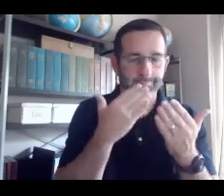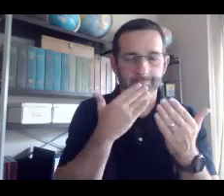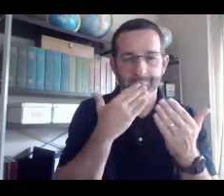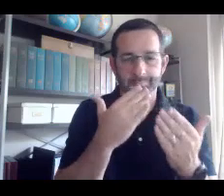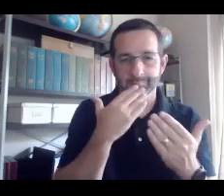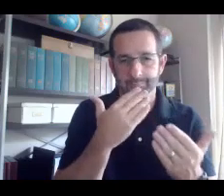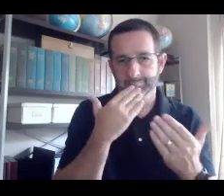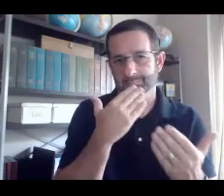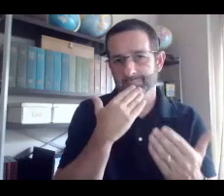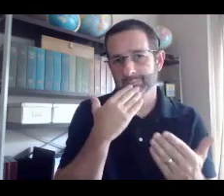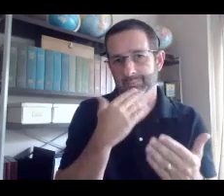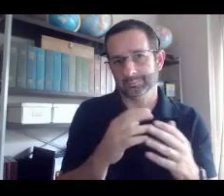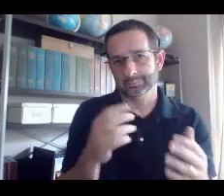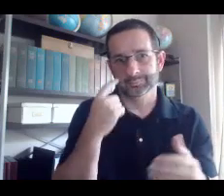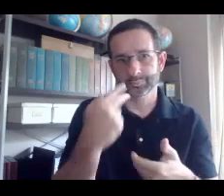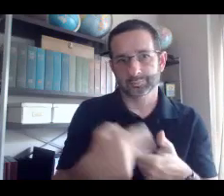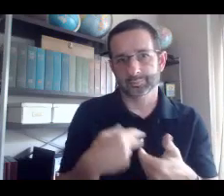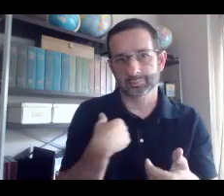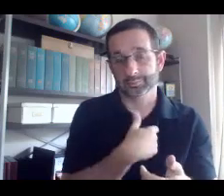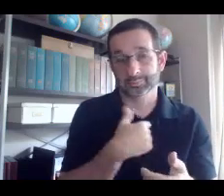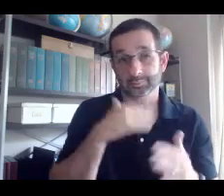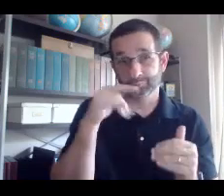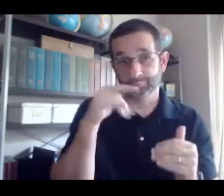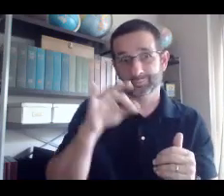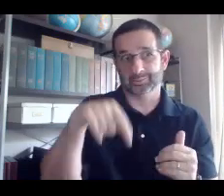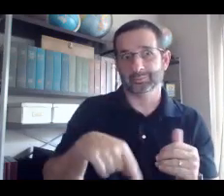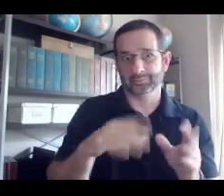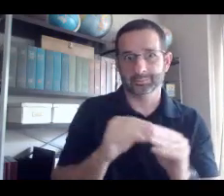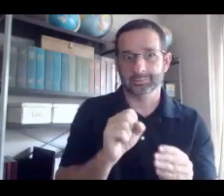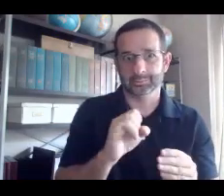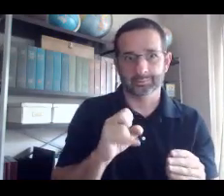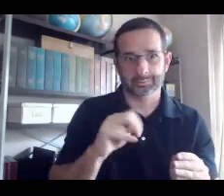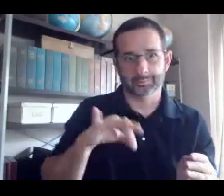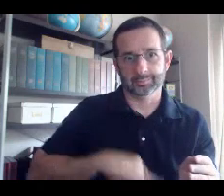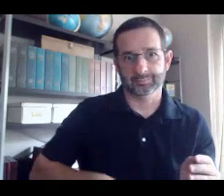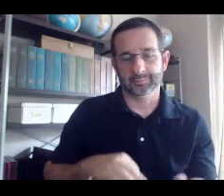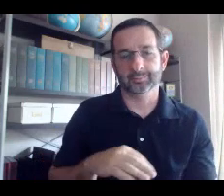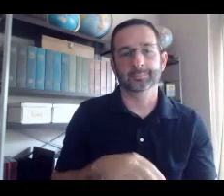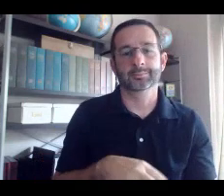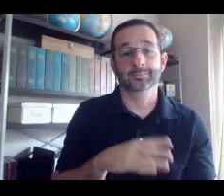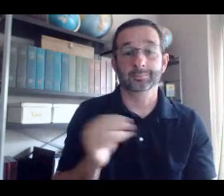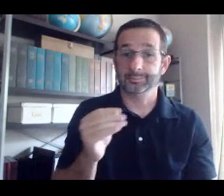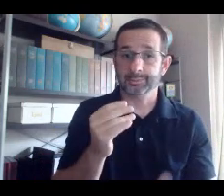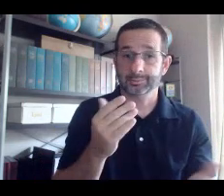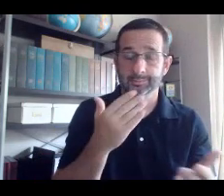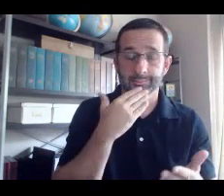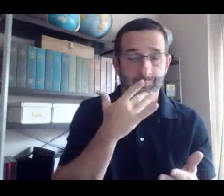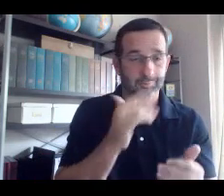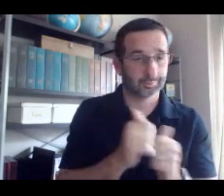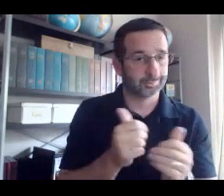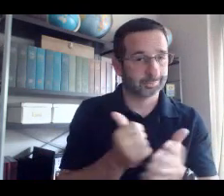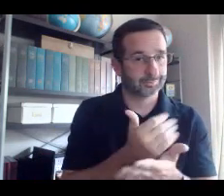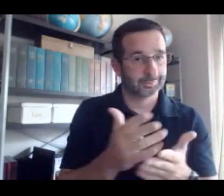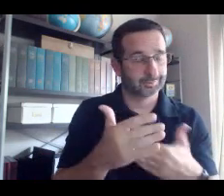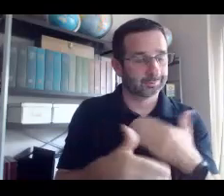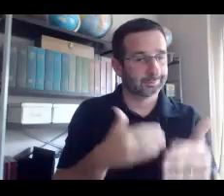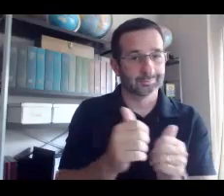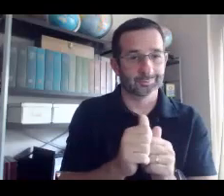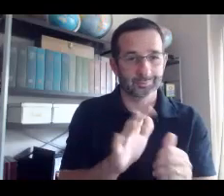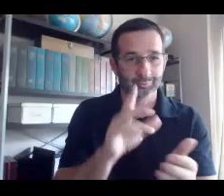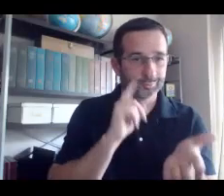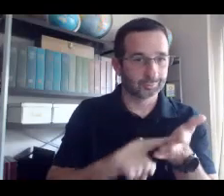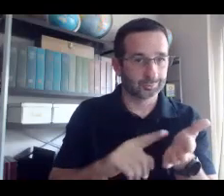as possible. Again, thank you so much for joining us. I hope that this session was beneficial for all of